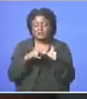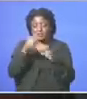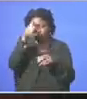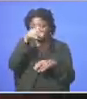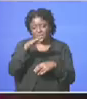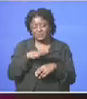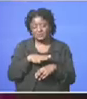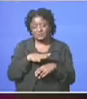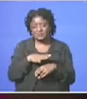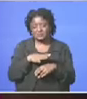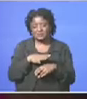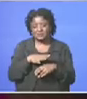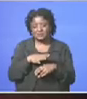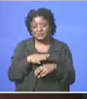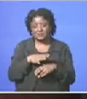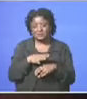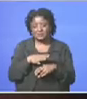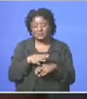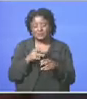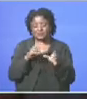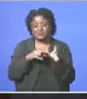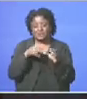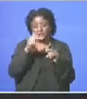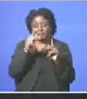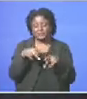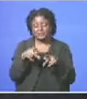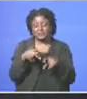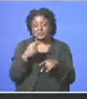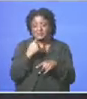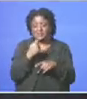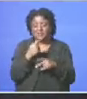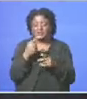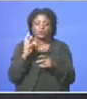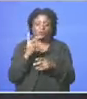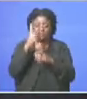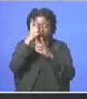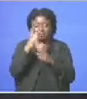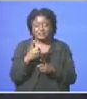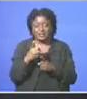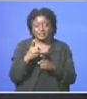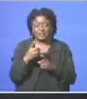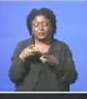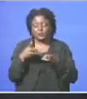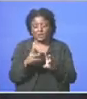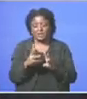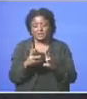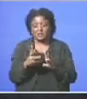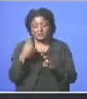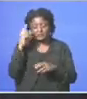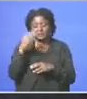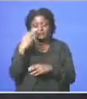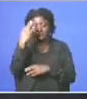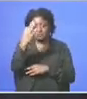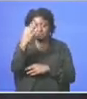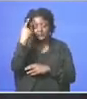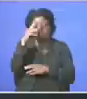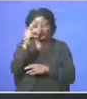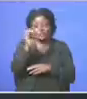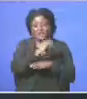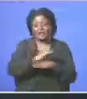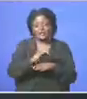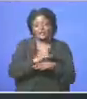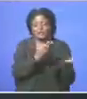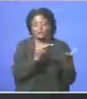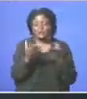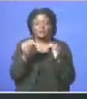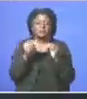conceived. This started out of a meeting we were having with tourism, discussing ways forward for the island so we can really bring more